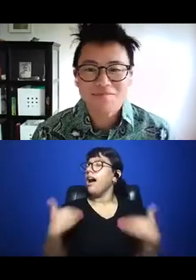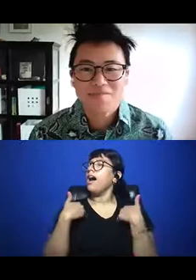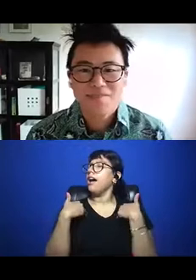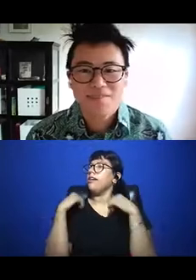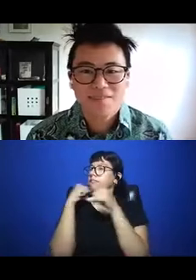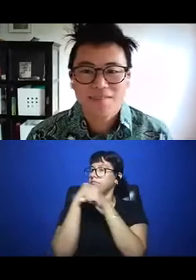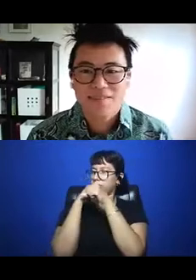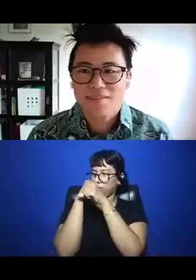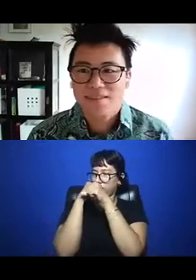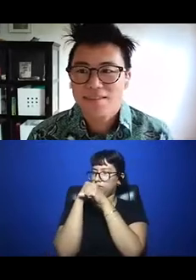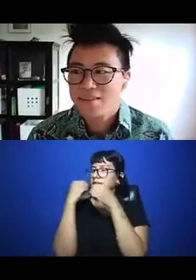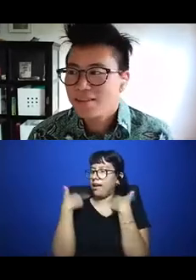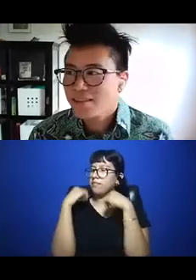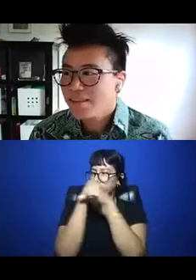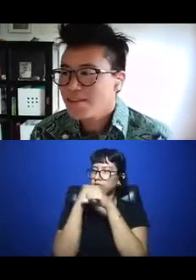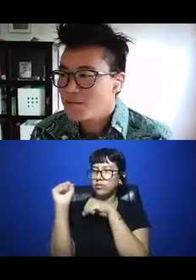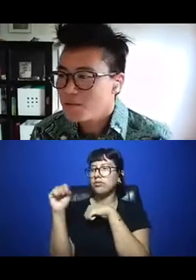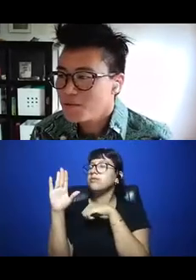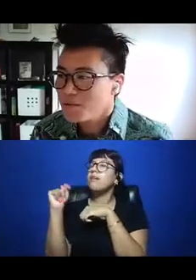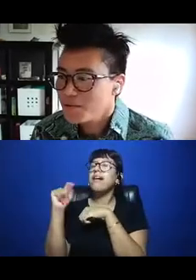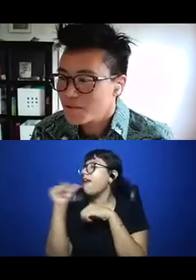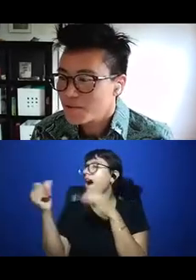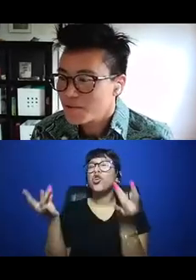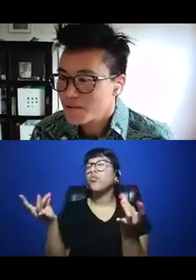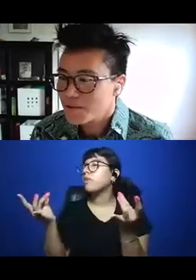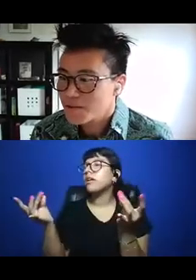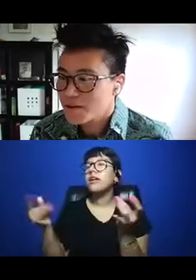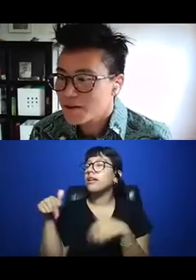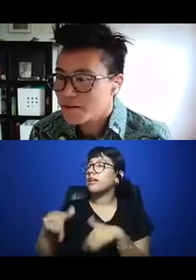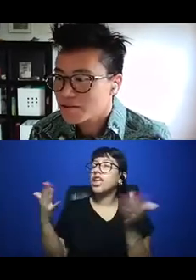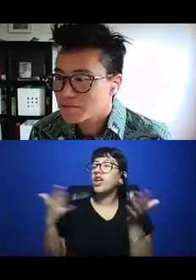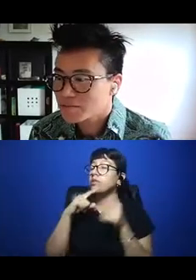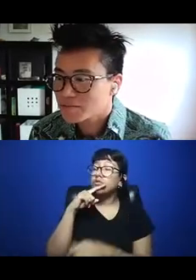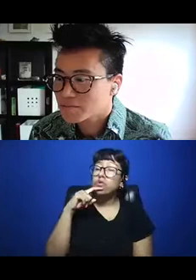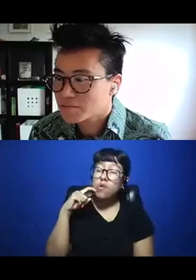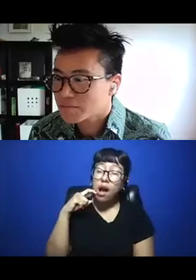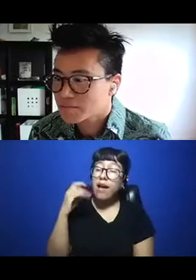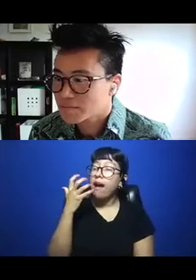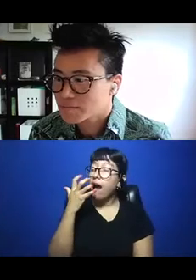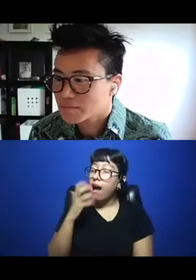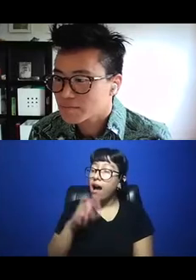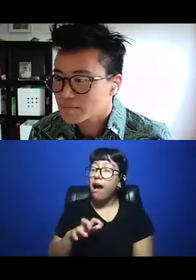be awesome. All right. Yeah, you got it. Thank Yeah, no you. problem. I can do it.